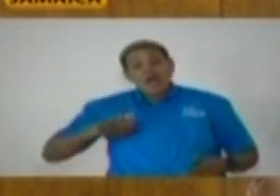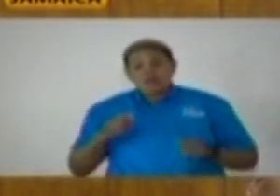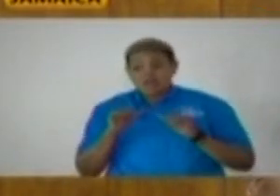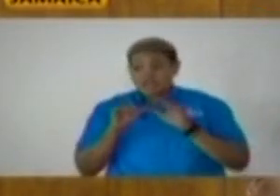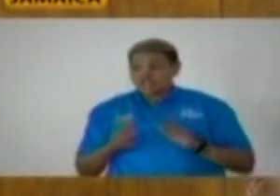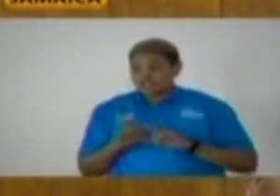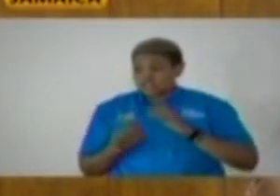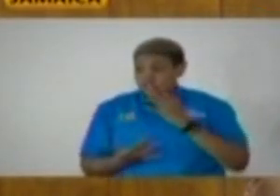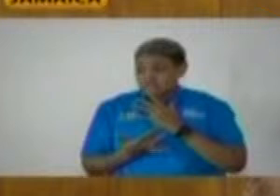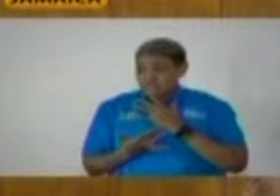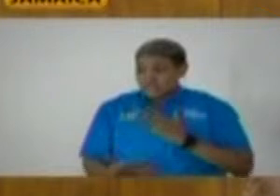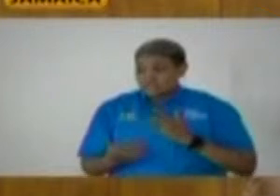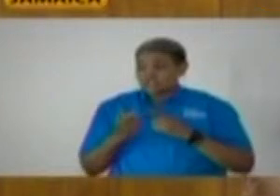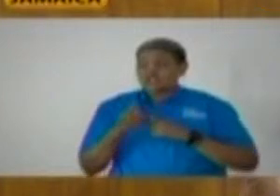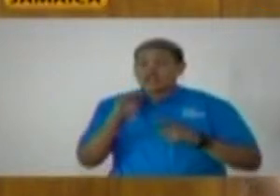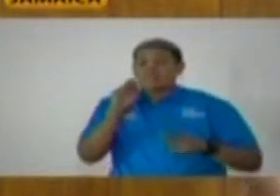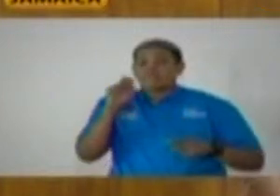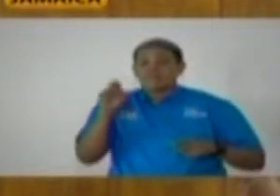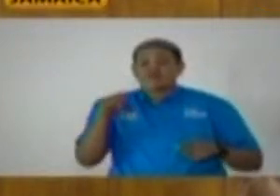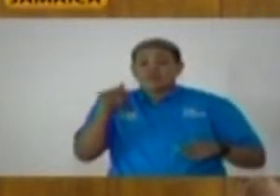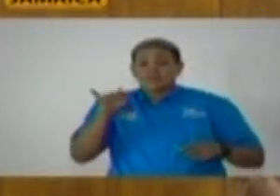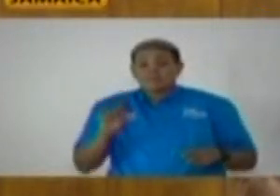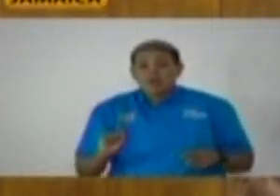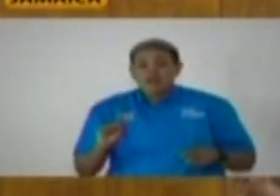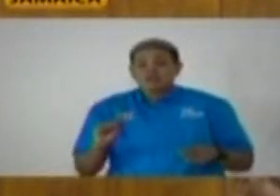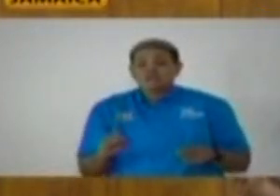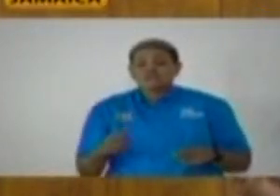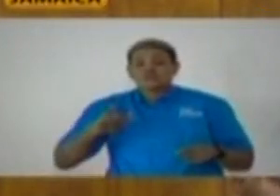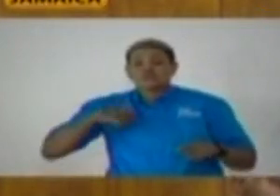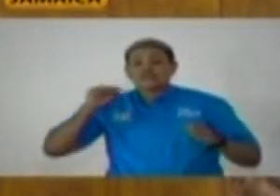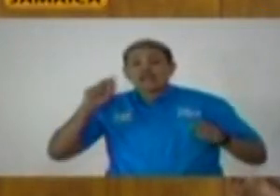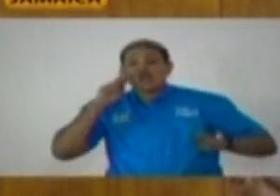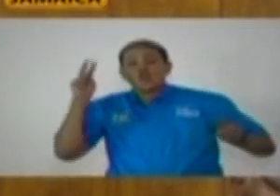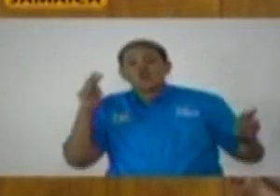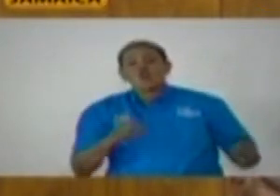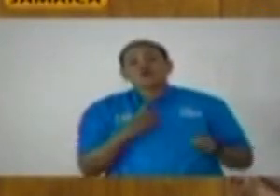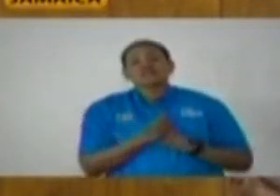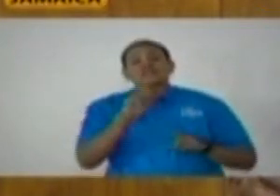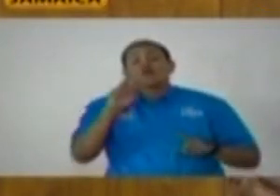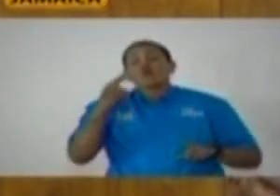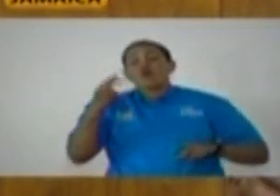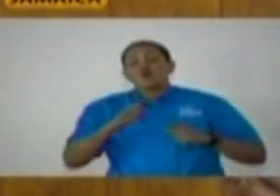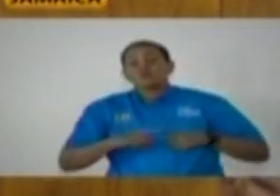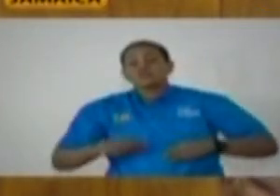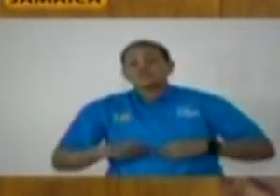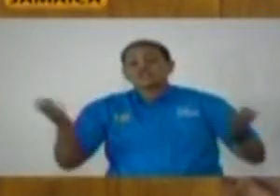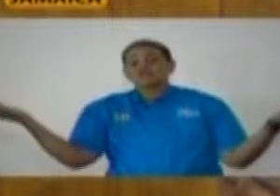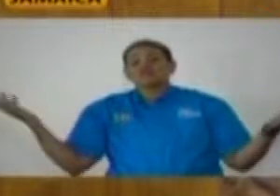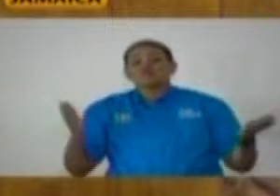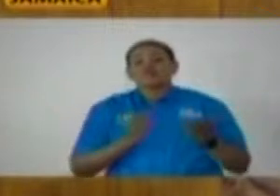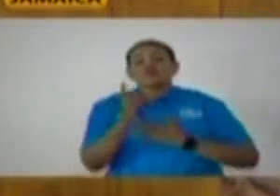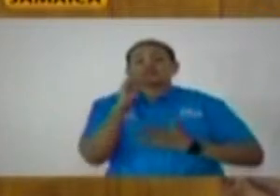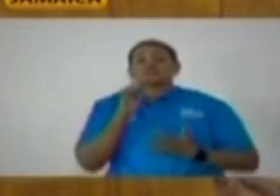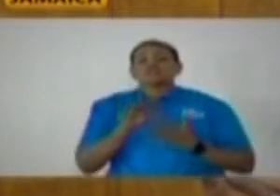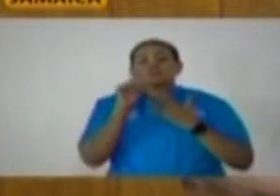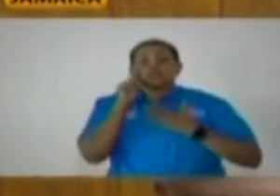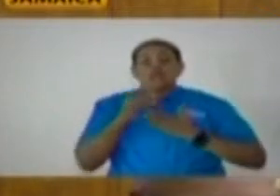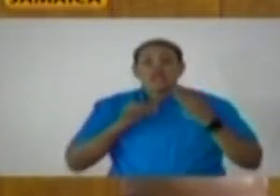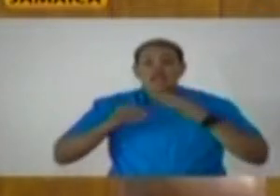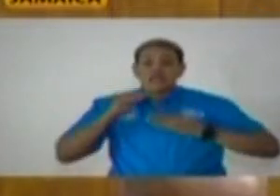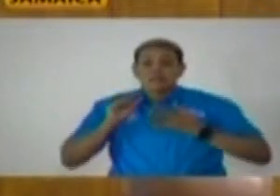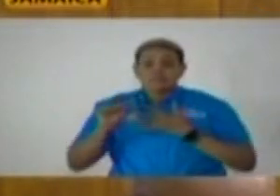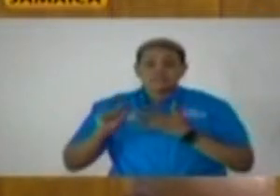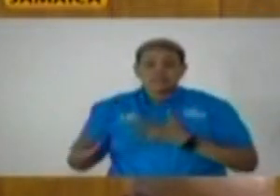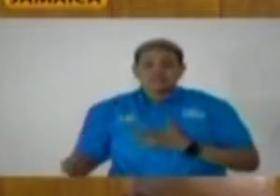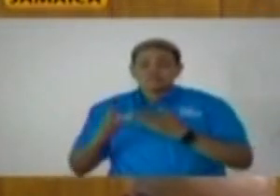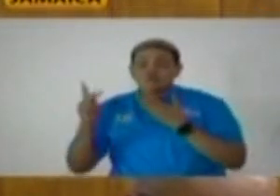engineers, technicians, marine pilots. We can look at warehousing and distribution through the Special Economic Incentive